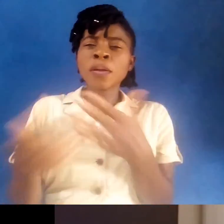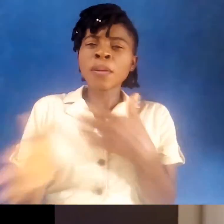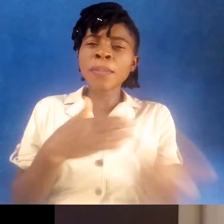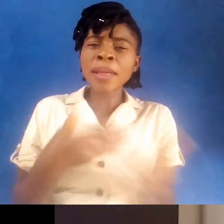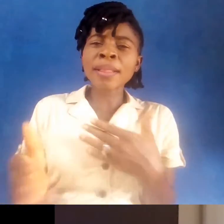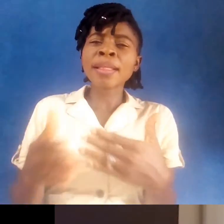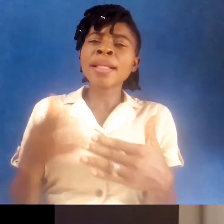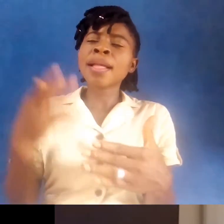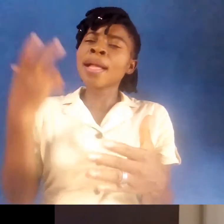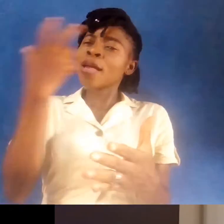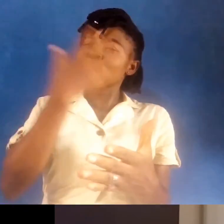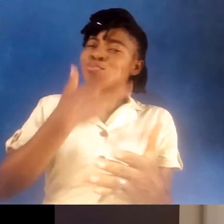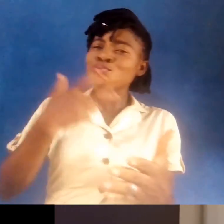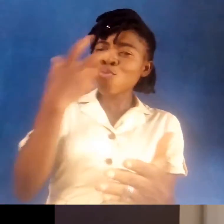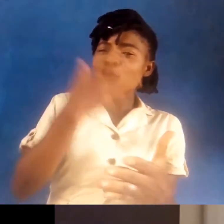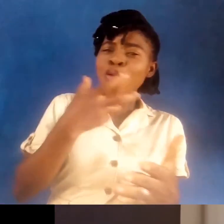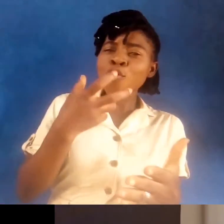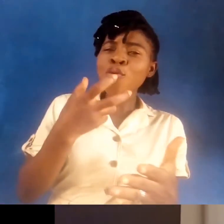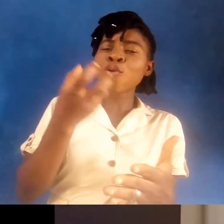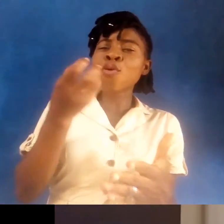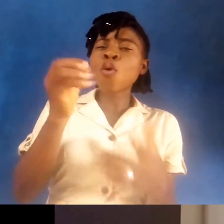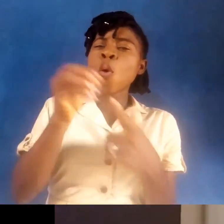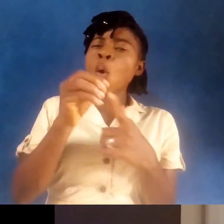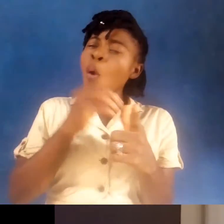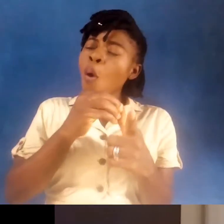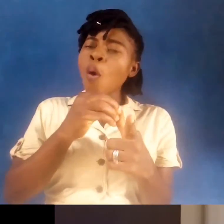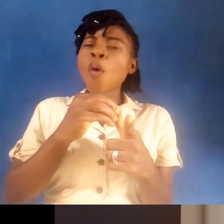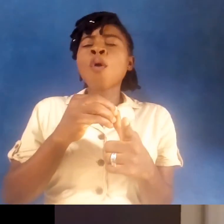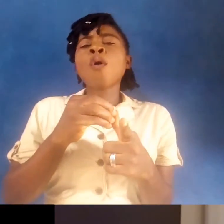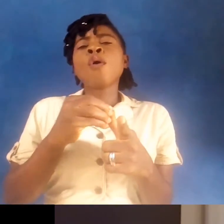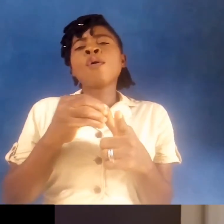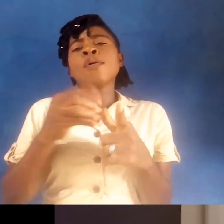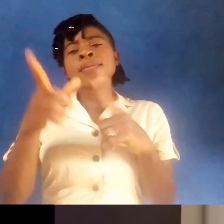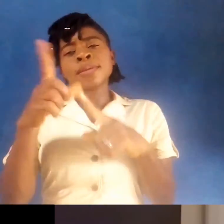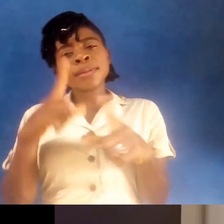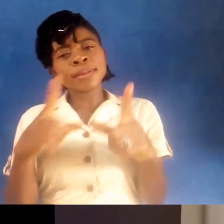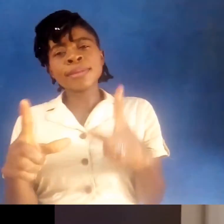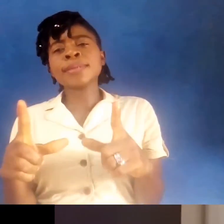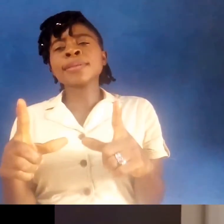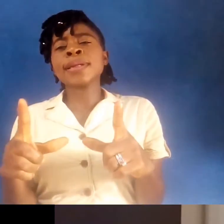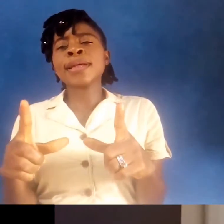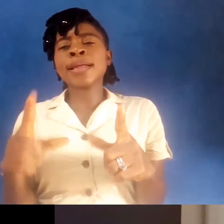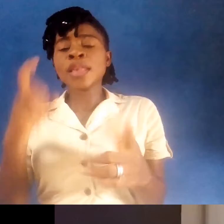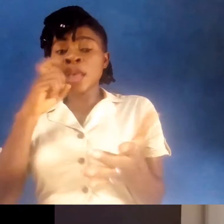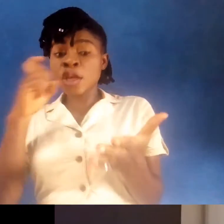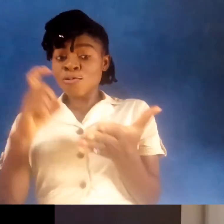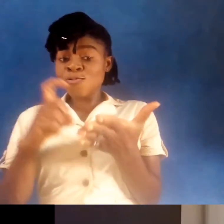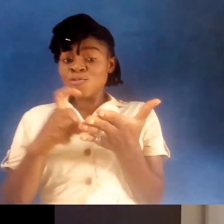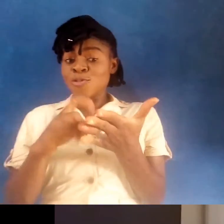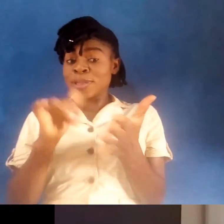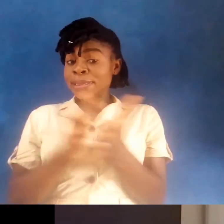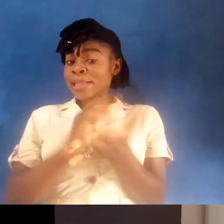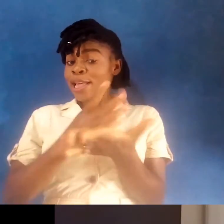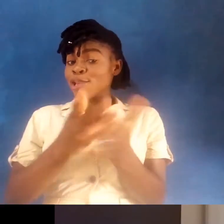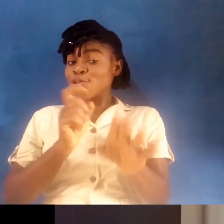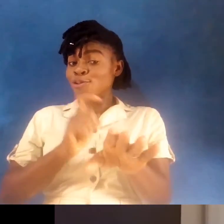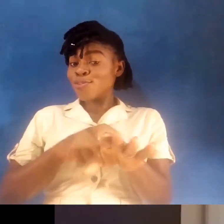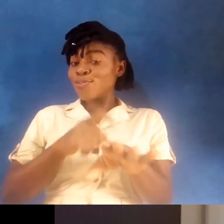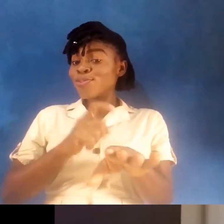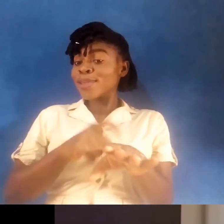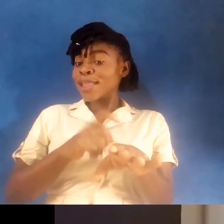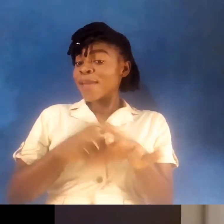whether signed or spoken. um have you seen, even just as I'm talking,